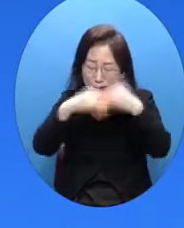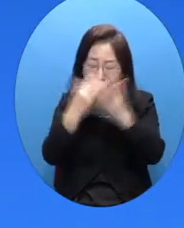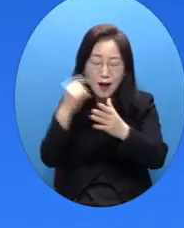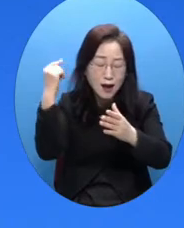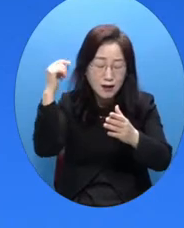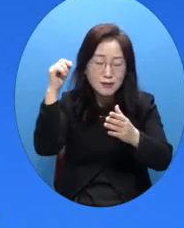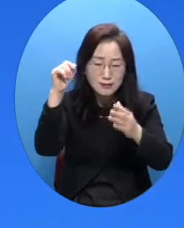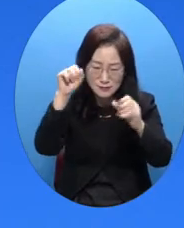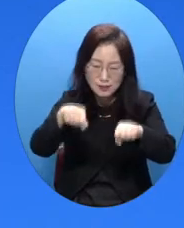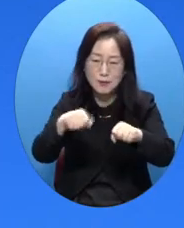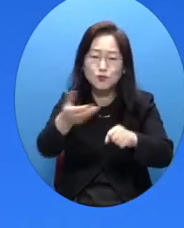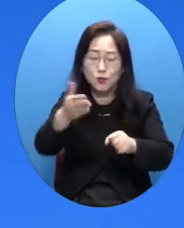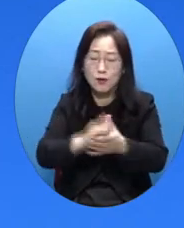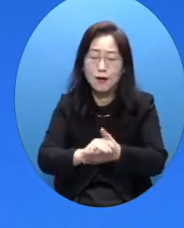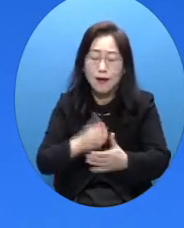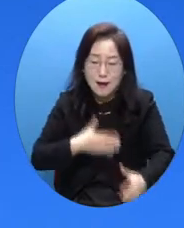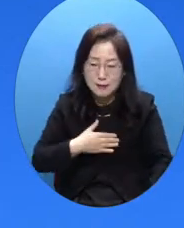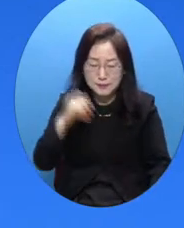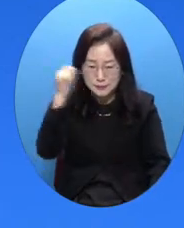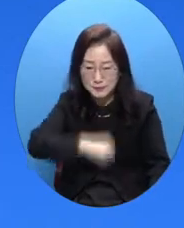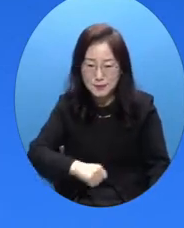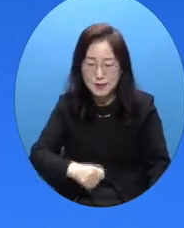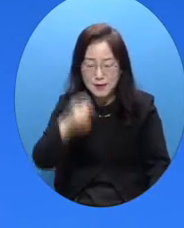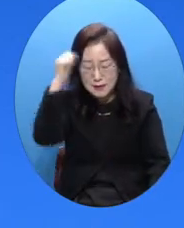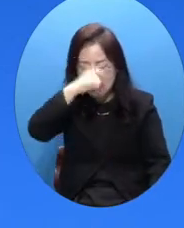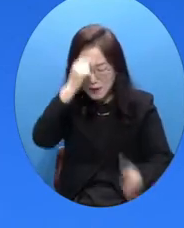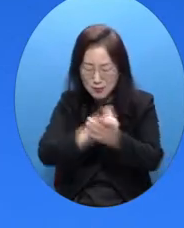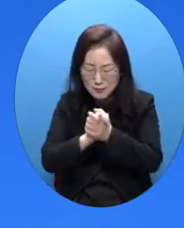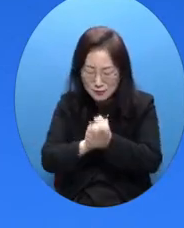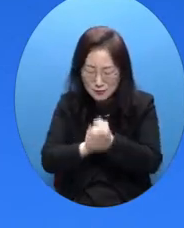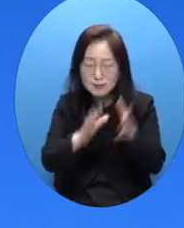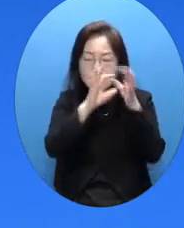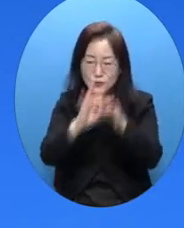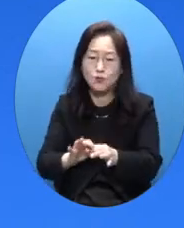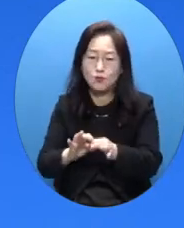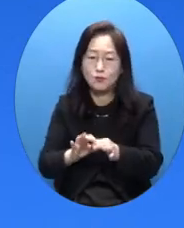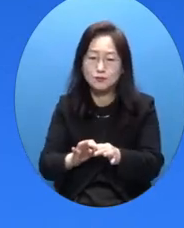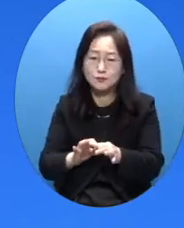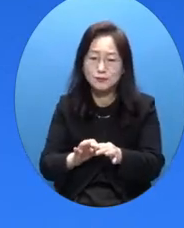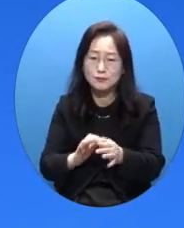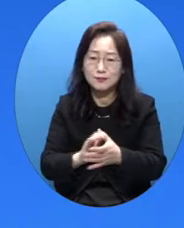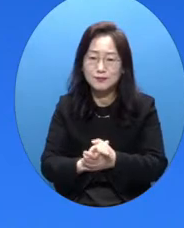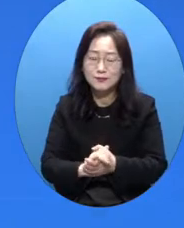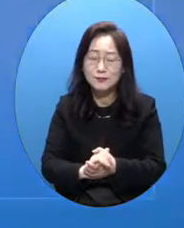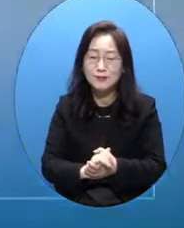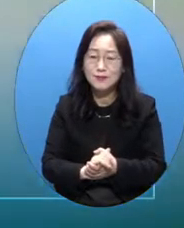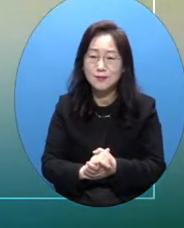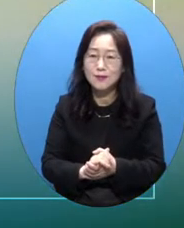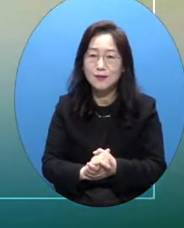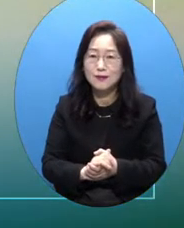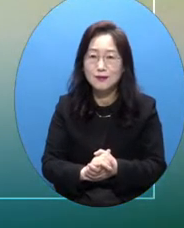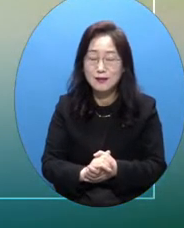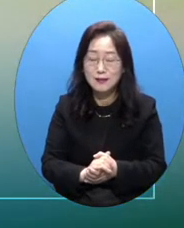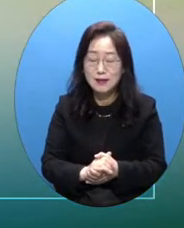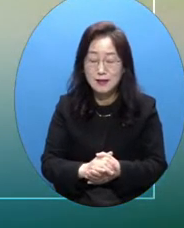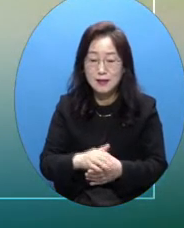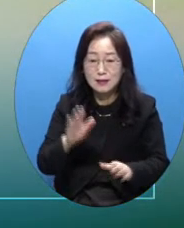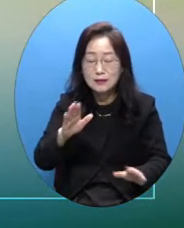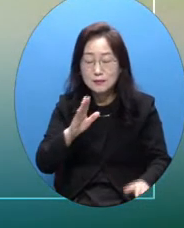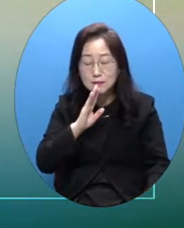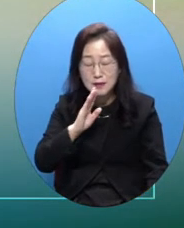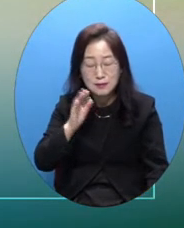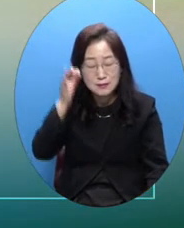send him to school when he met his pastor at church he learned how to